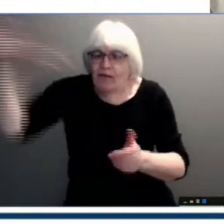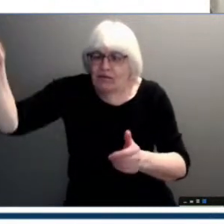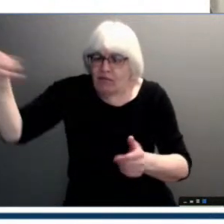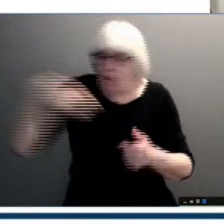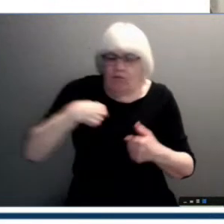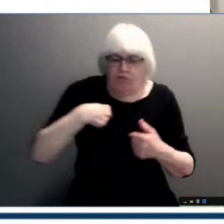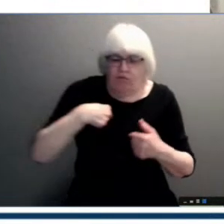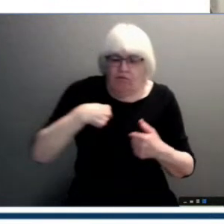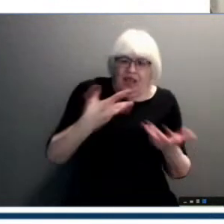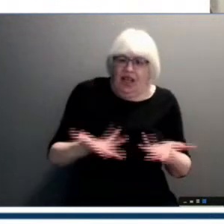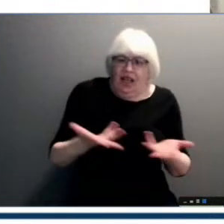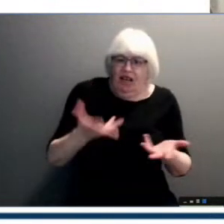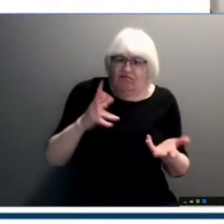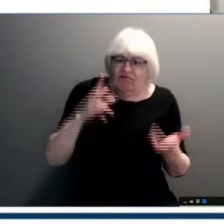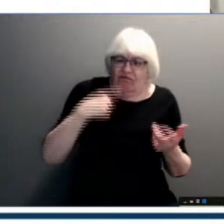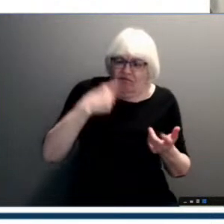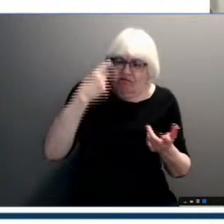to be